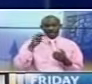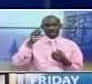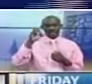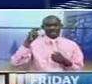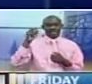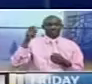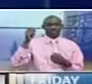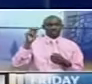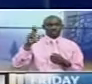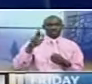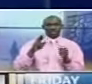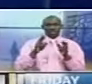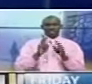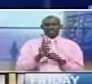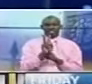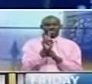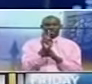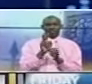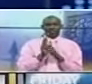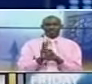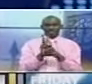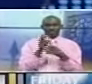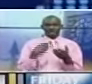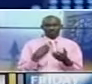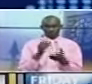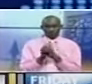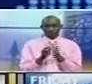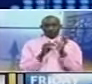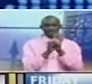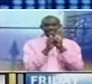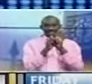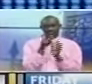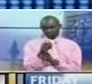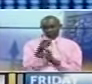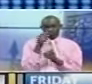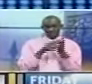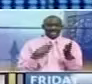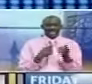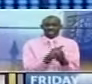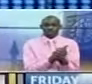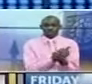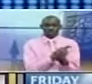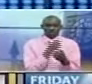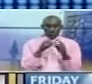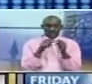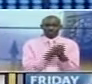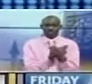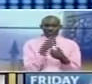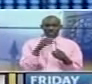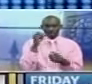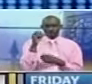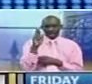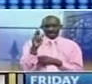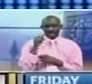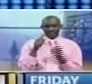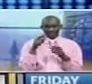There is To something we mentor call someone. a vowel digraph. In the word conductor or doctor, you realize that OR at the